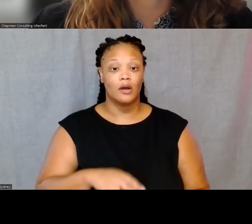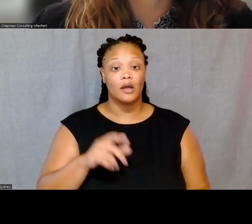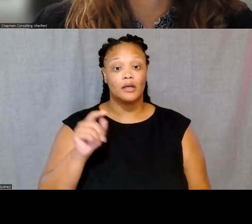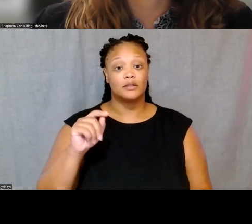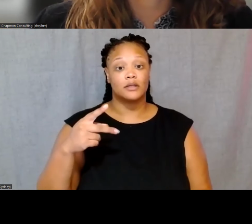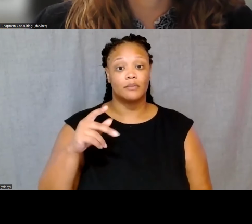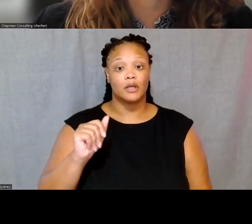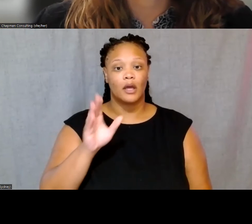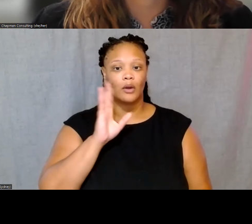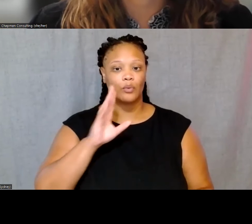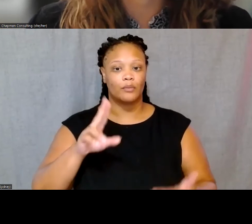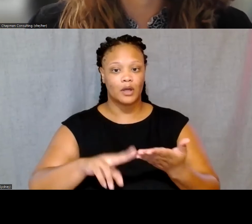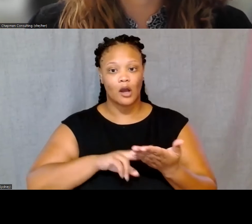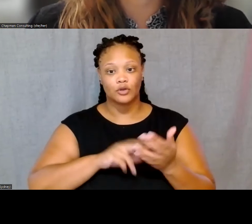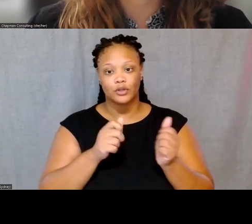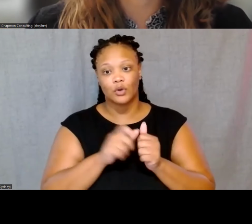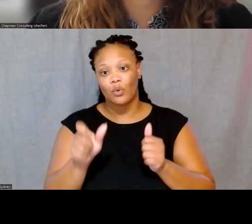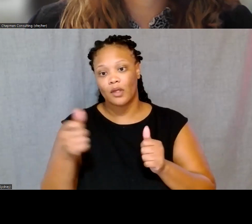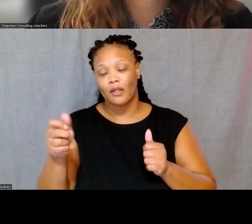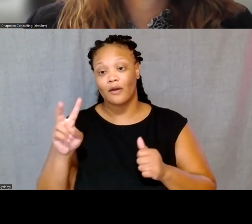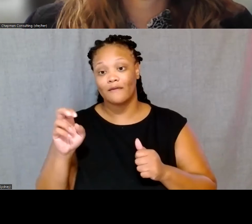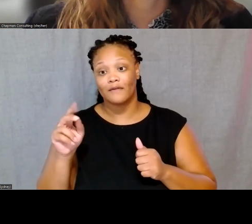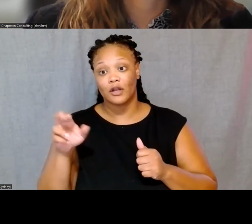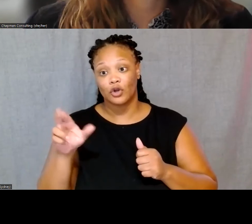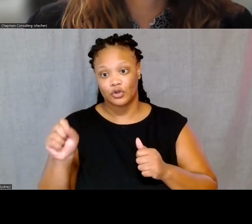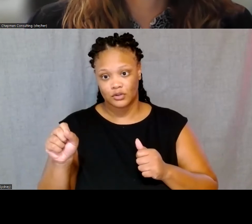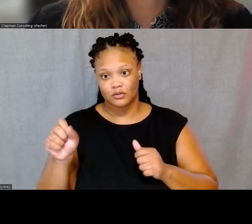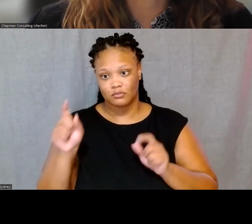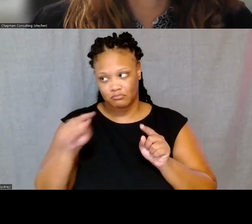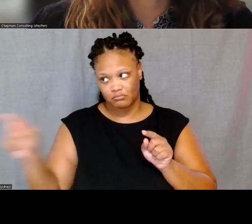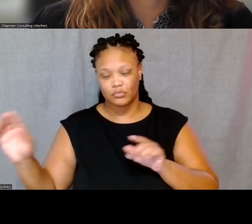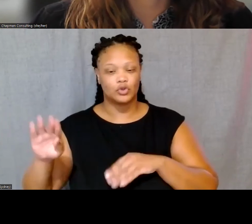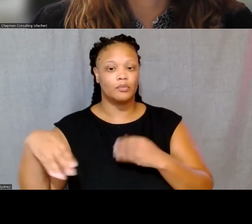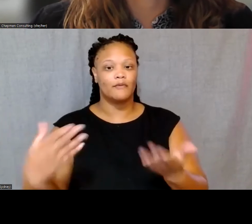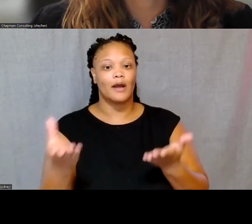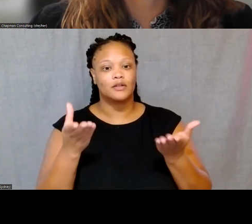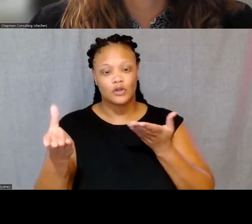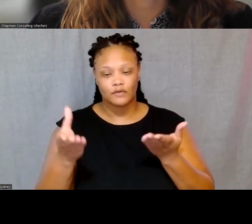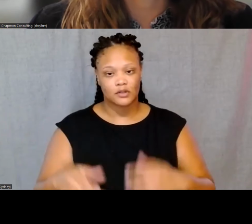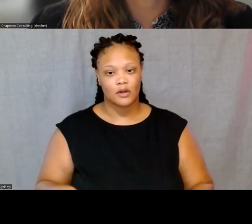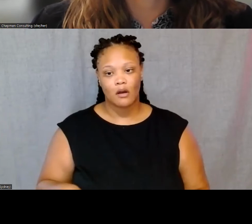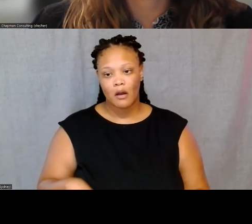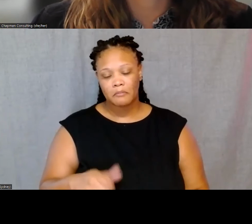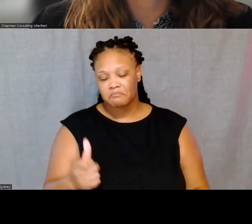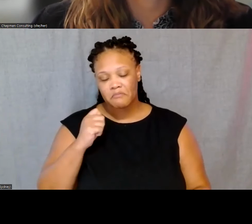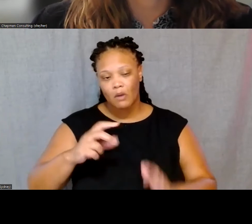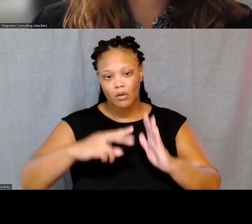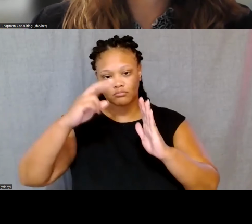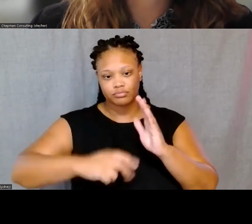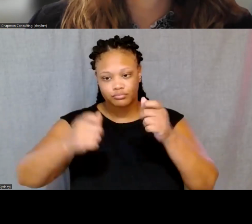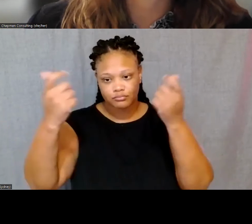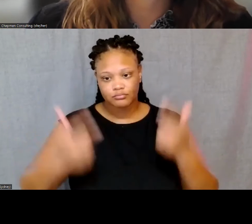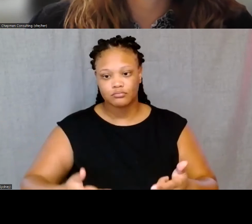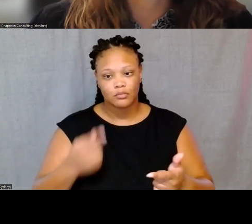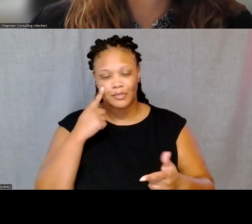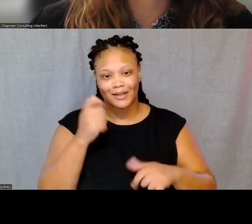be contracting with other vendors to provide these services. For time purposes, I won't read through these listed domains or